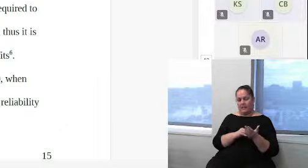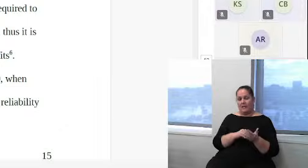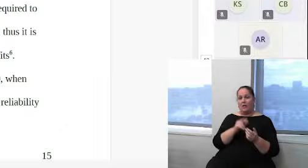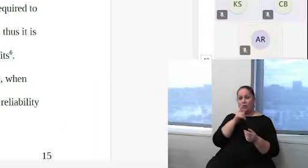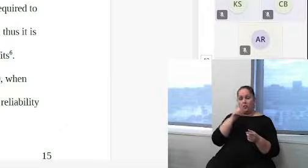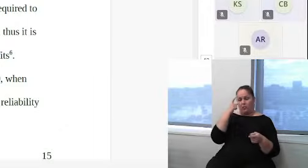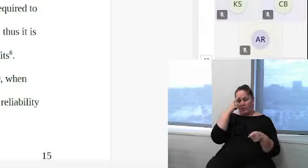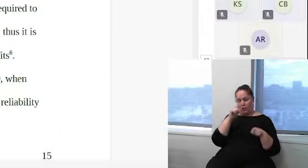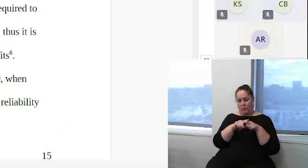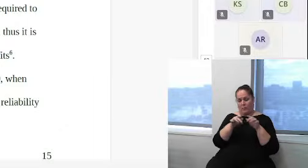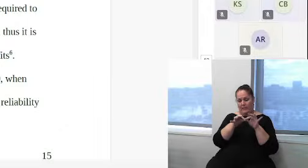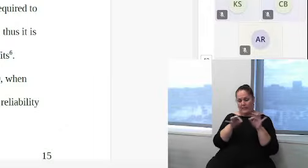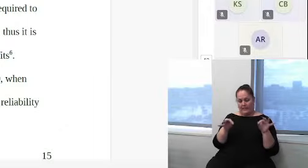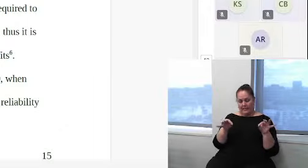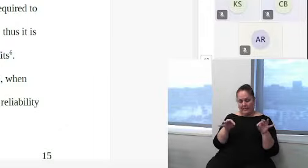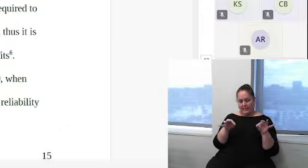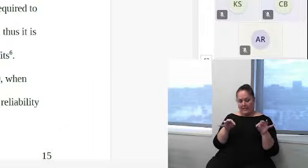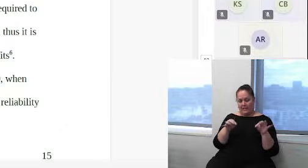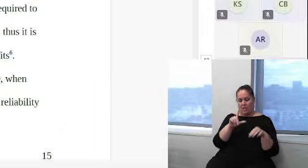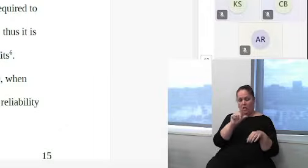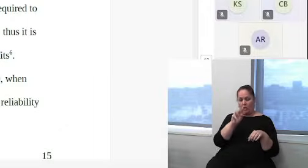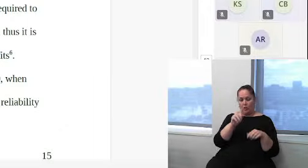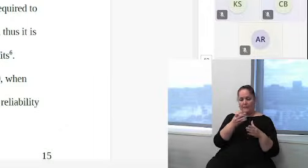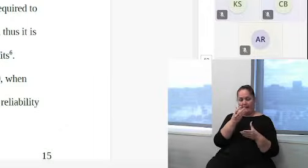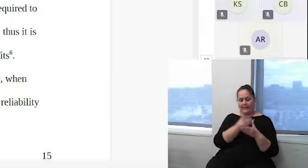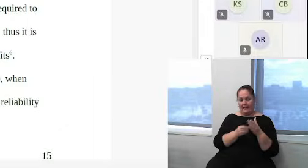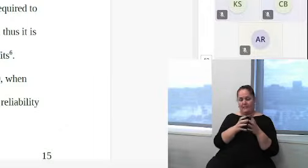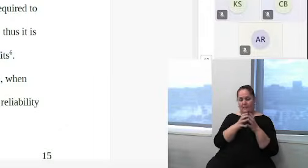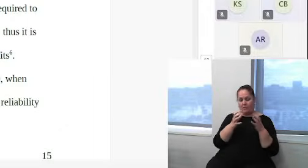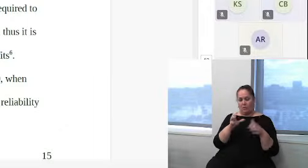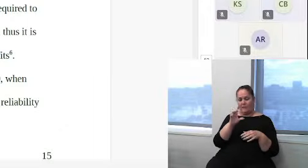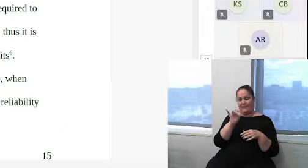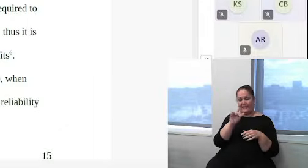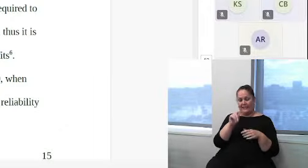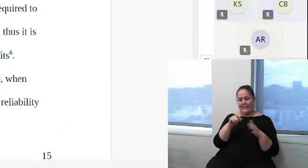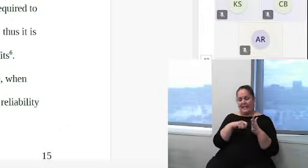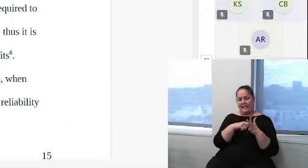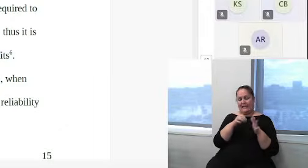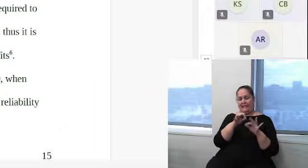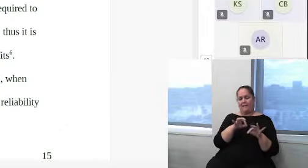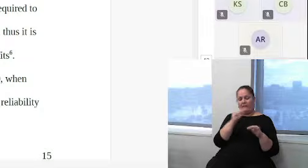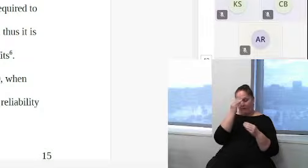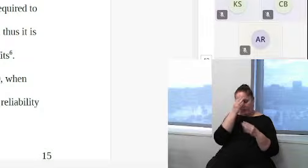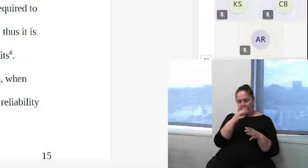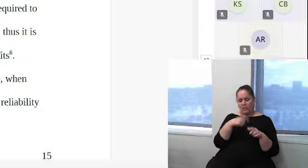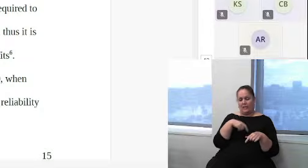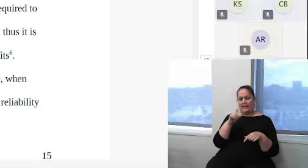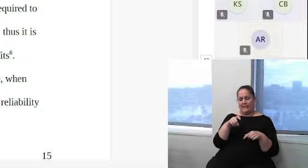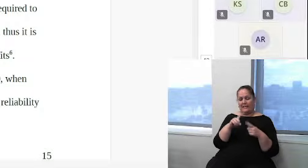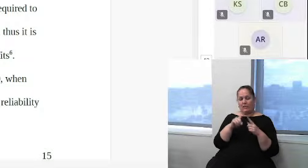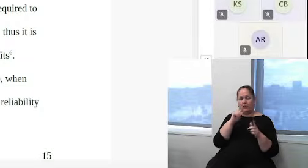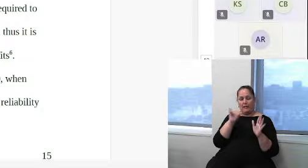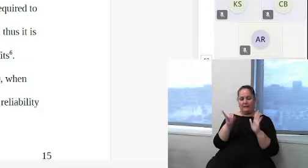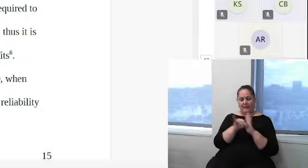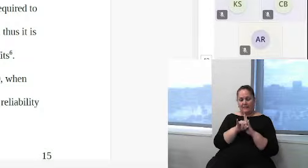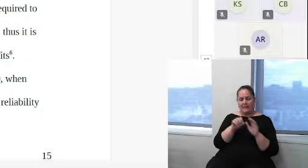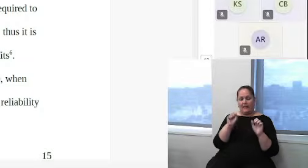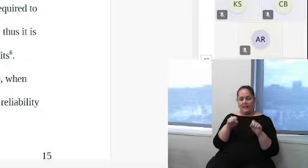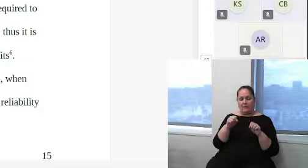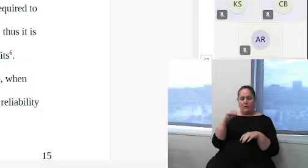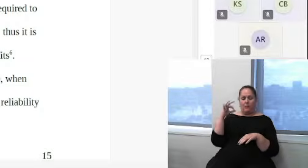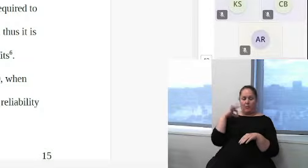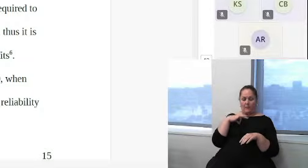I'll just repeat it. Would you agree with the statement that Luma lacks much of the data and key information necessary